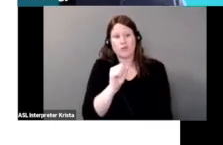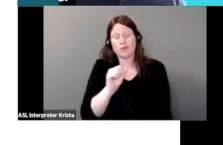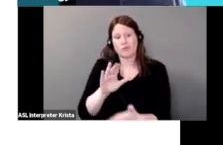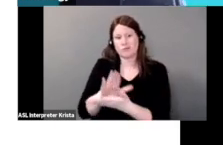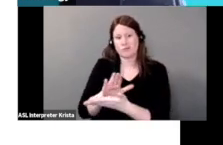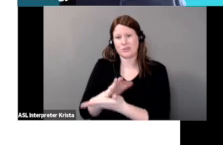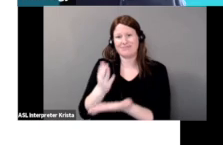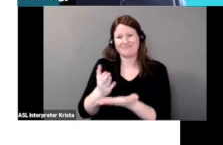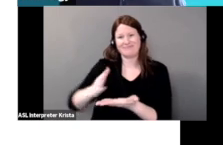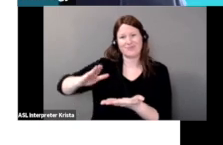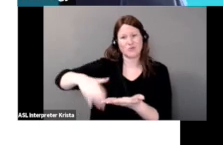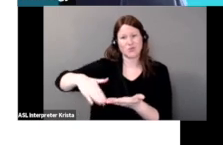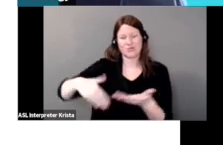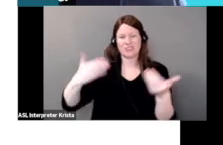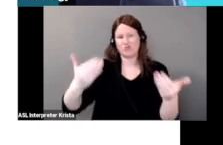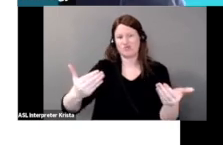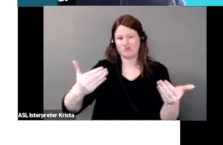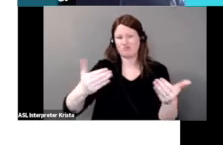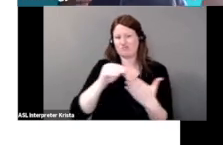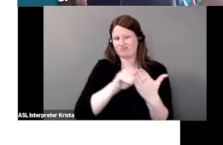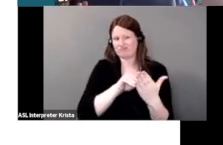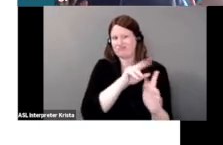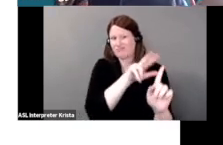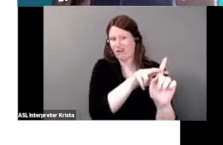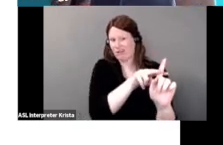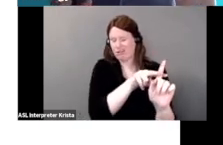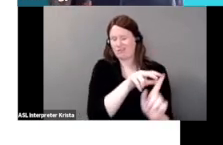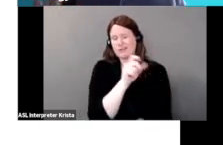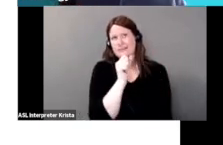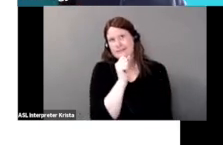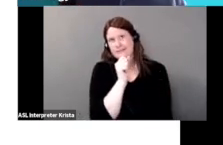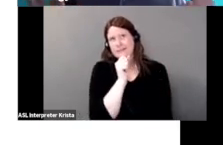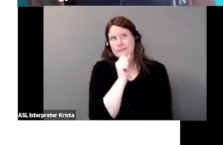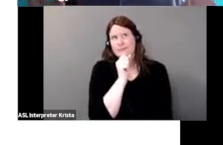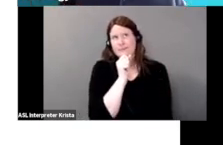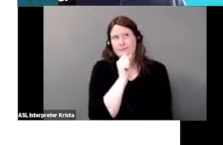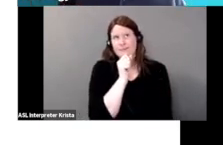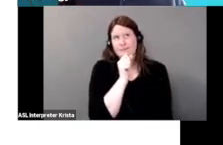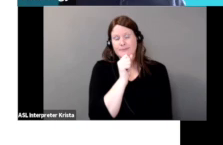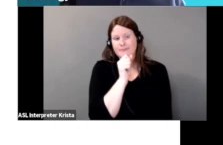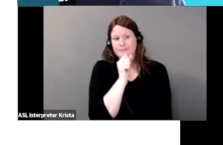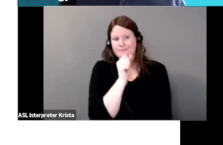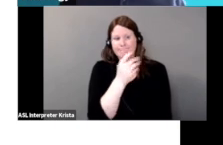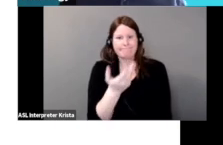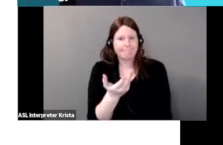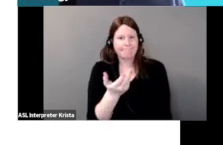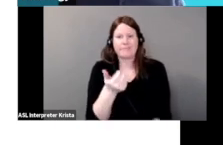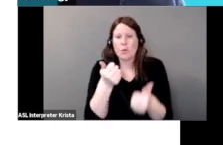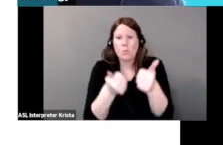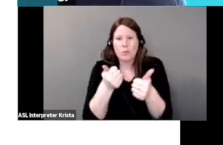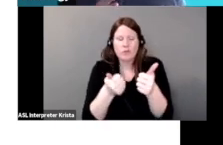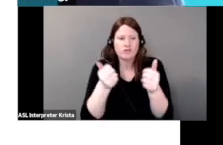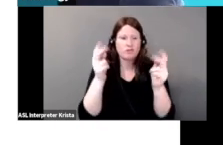too late to file, given not knowing the subject matter area and